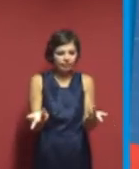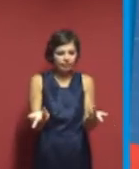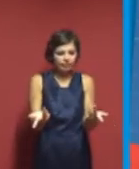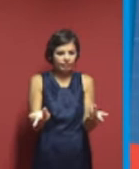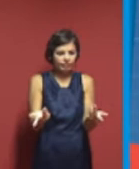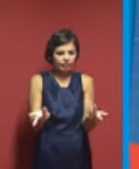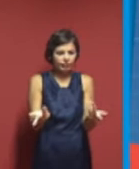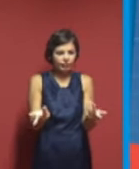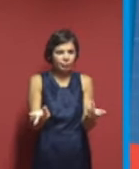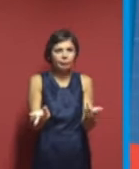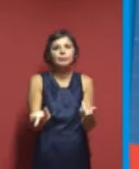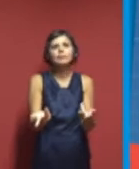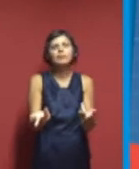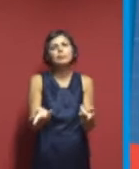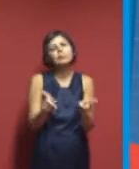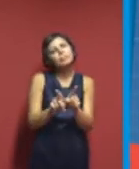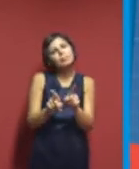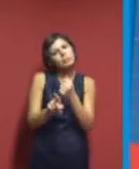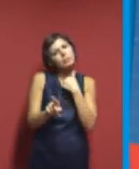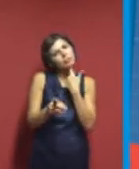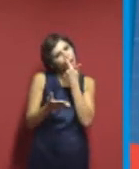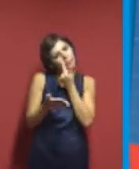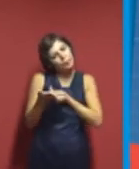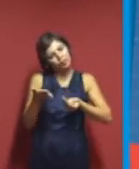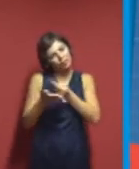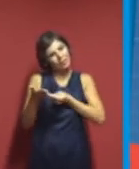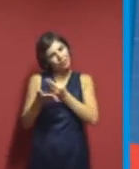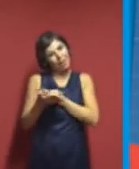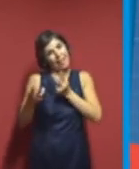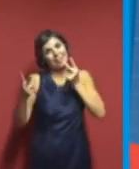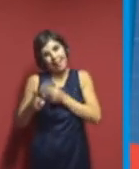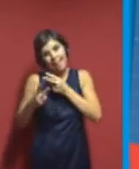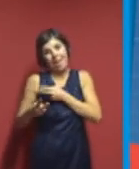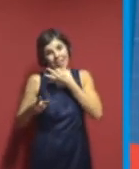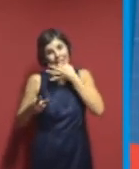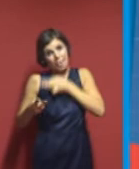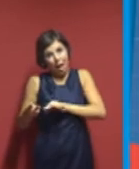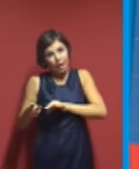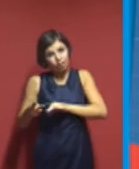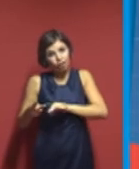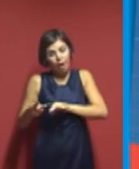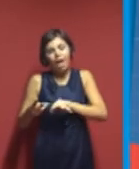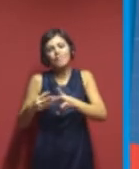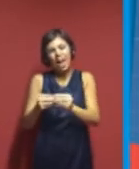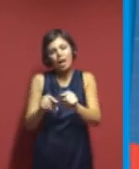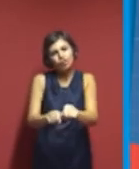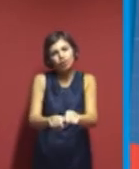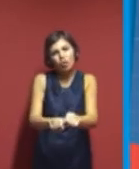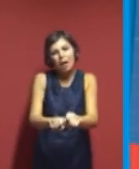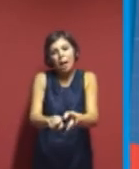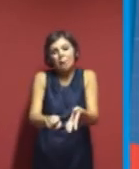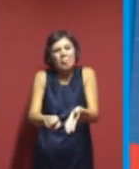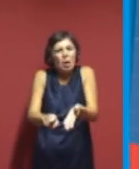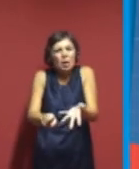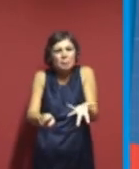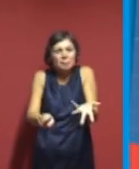even inevitable. So these drones don't really work, but they are created as if they might